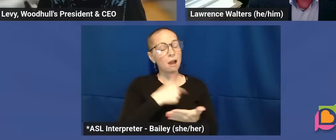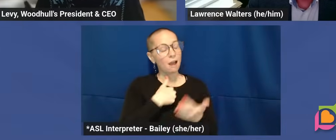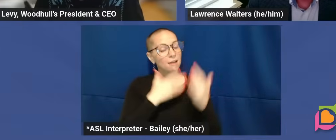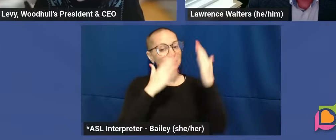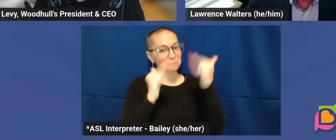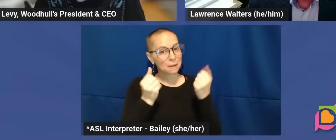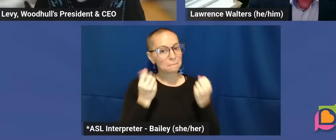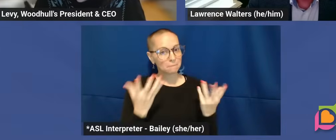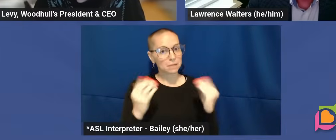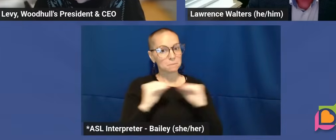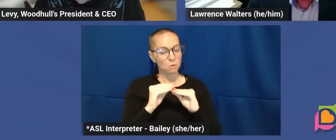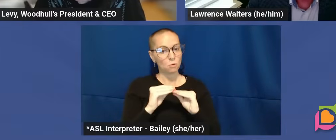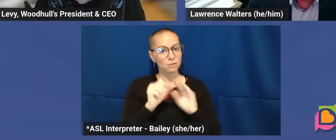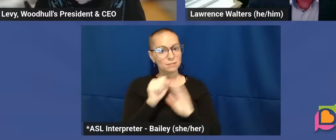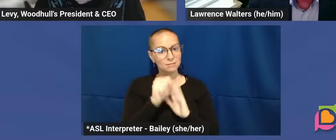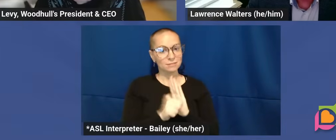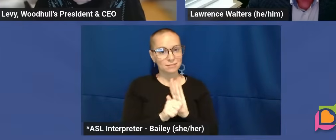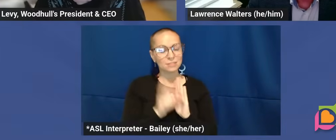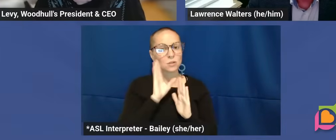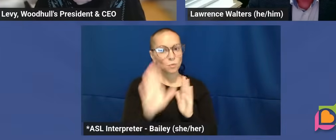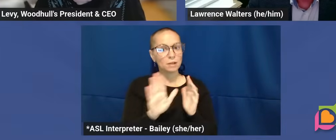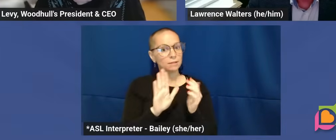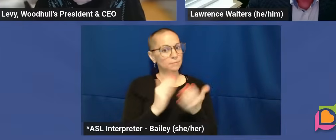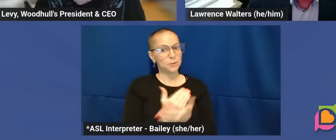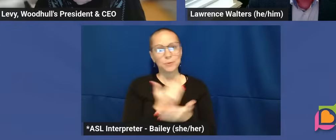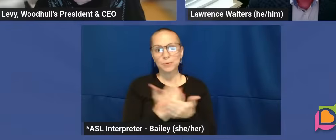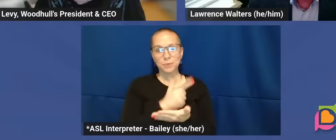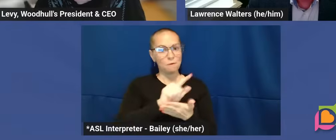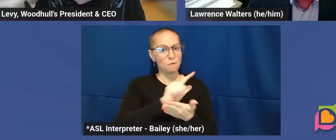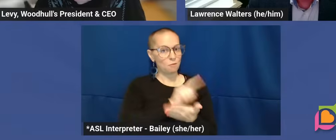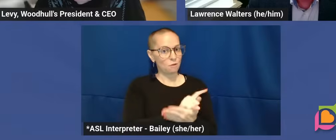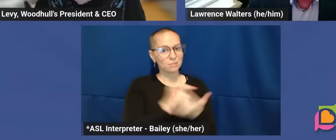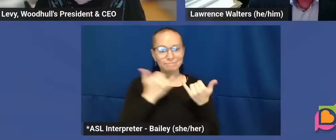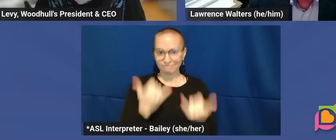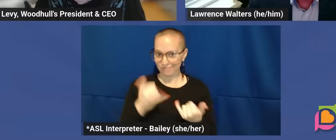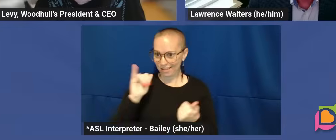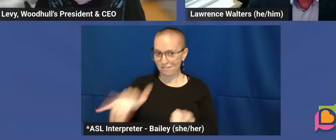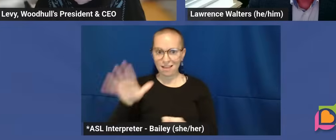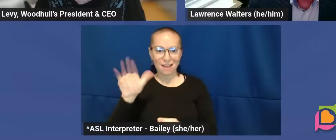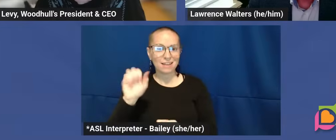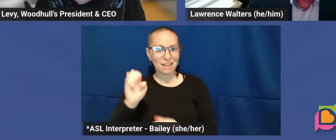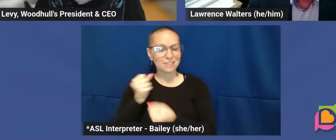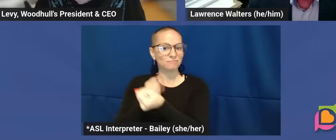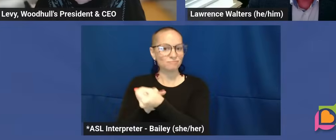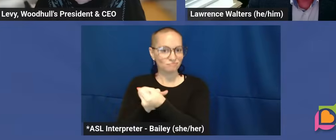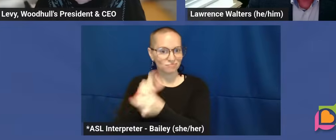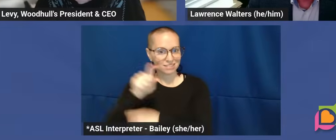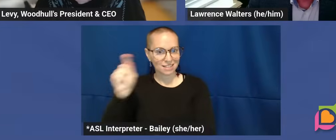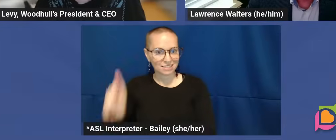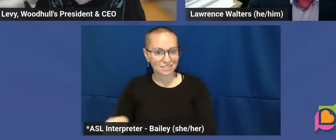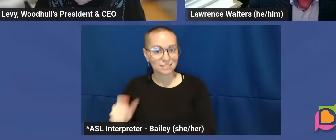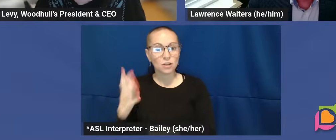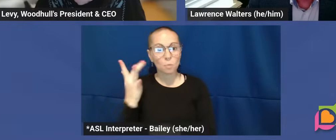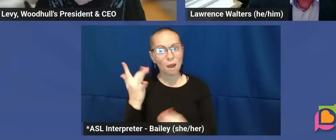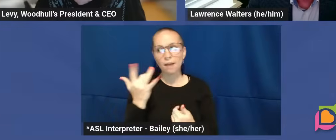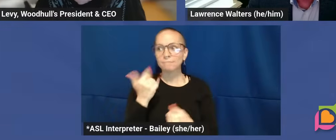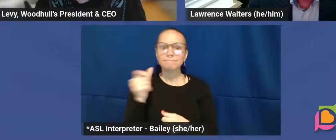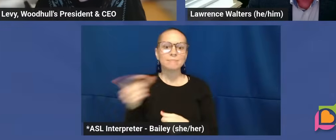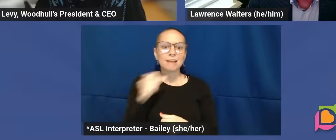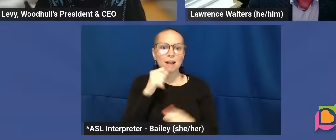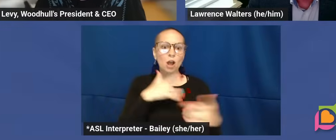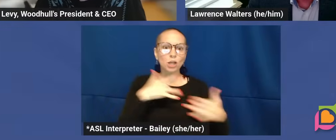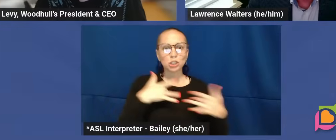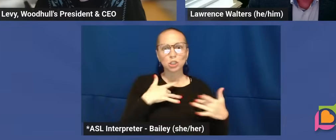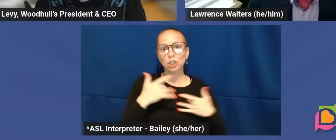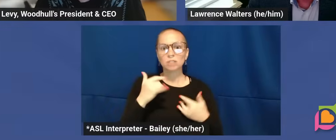bunch more states will pass new laws now that the case has been decided in favor of Texas, because they won't be as worried about the law